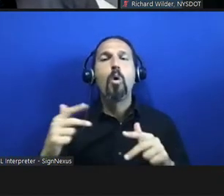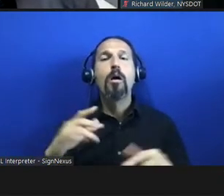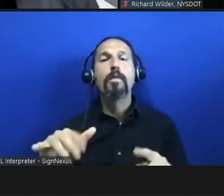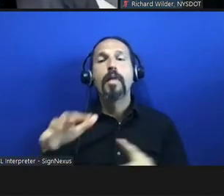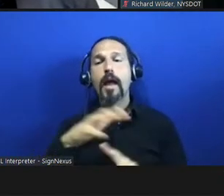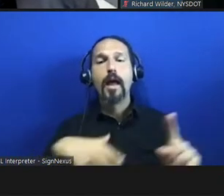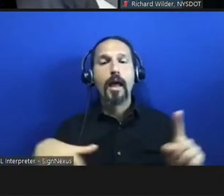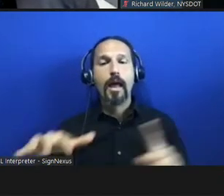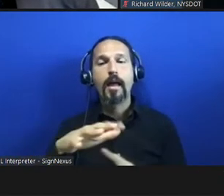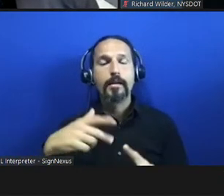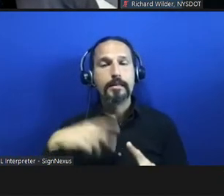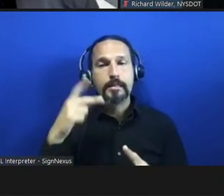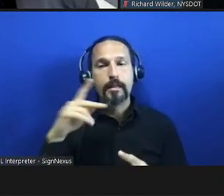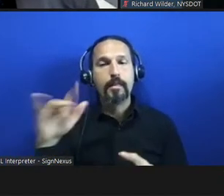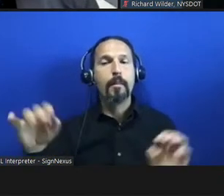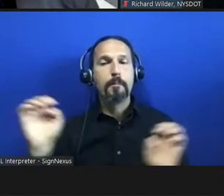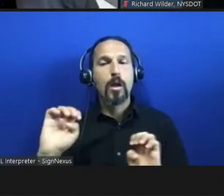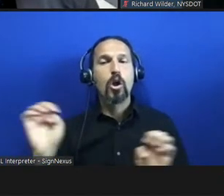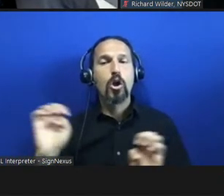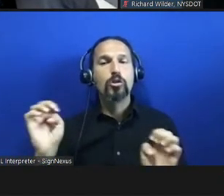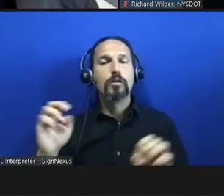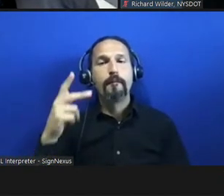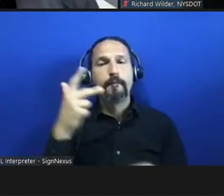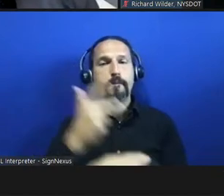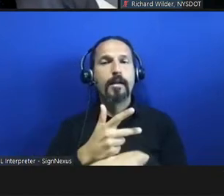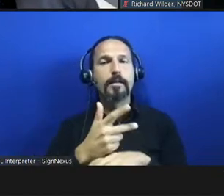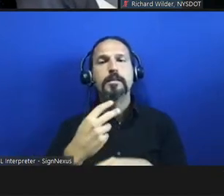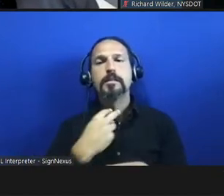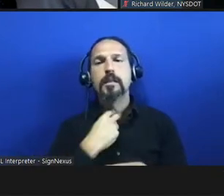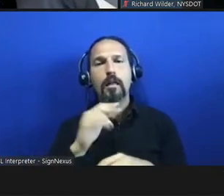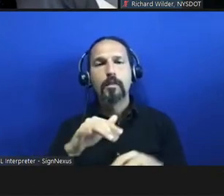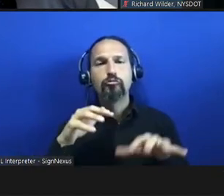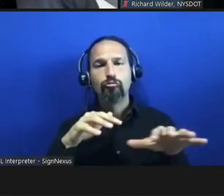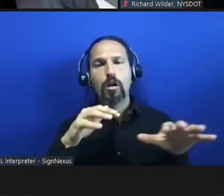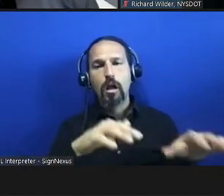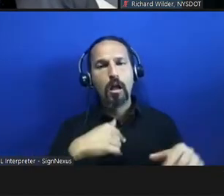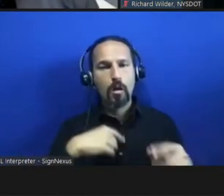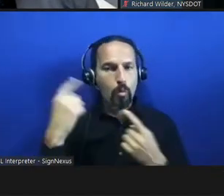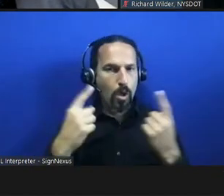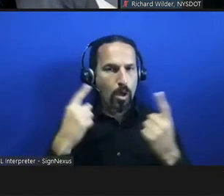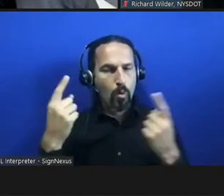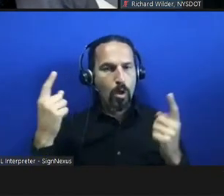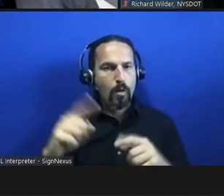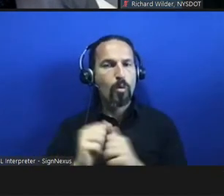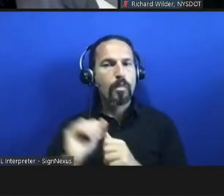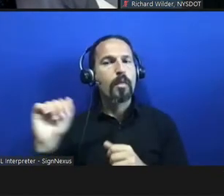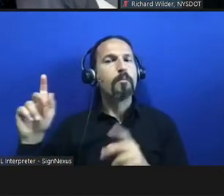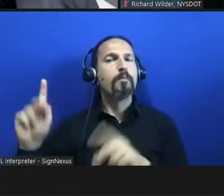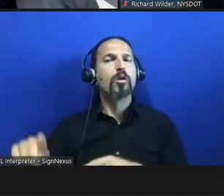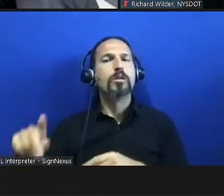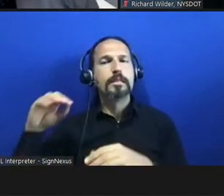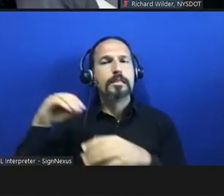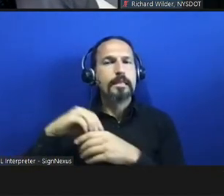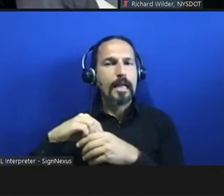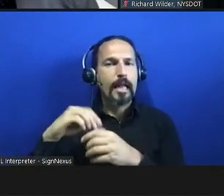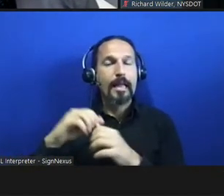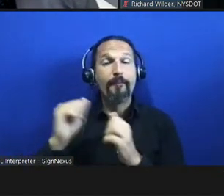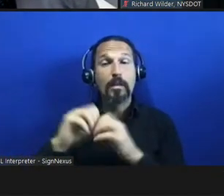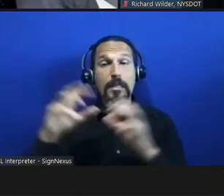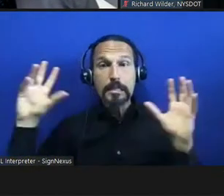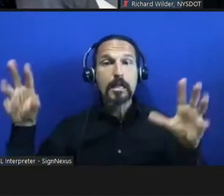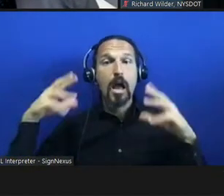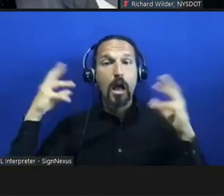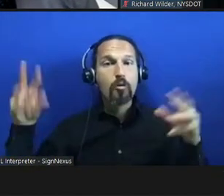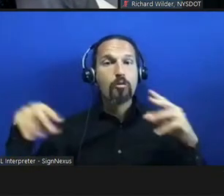and I'll see an emergency vehicle be stuck in a ton of traffic and I honestly wonder what is happening to the person inside when those Sirens are going